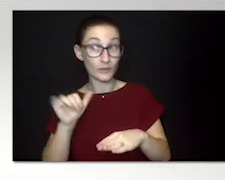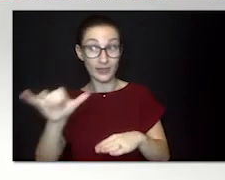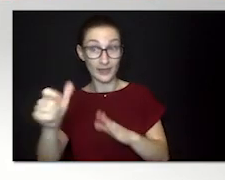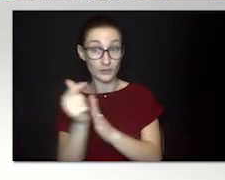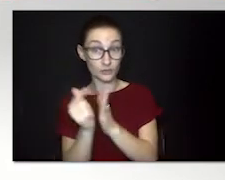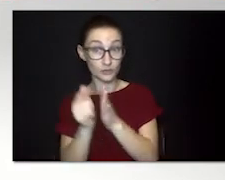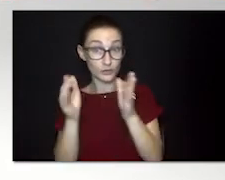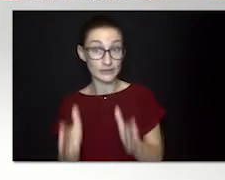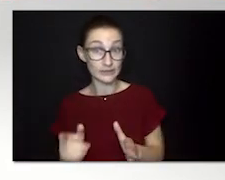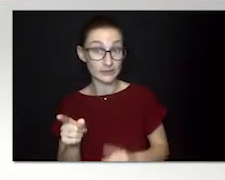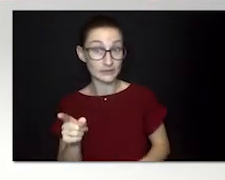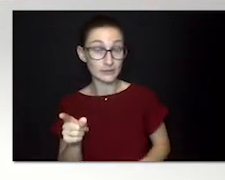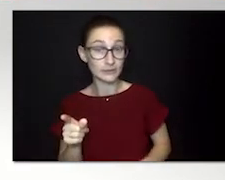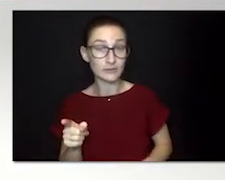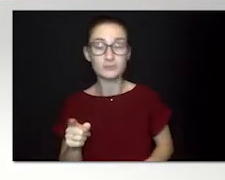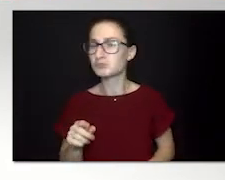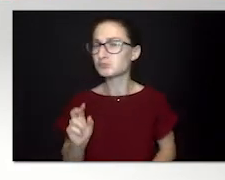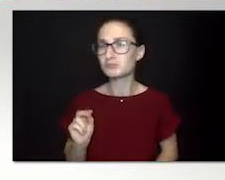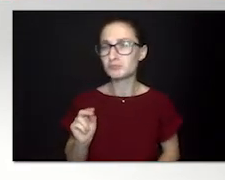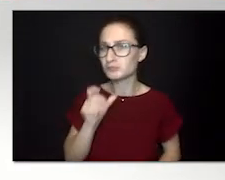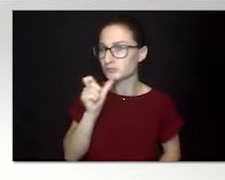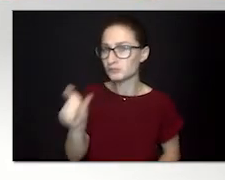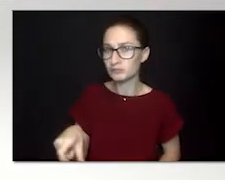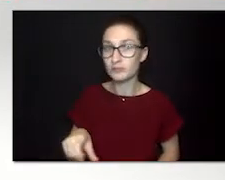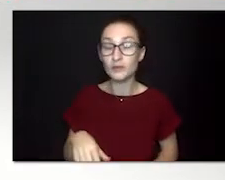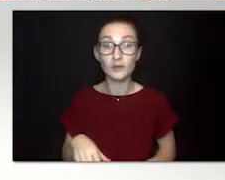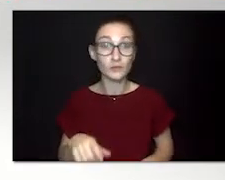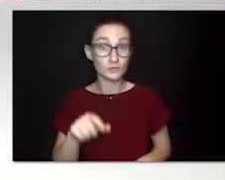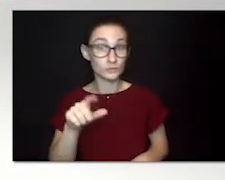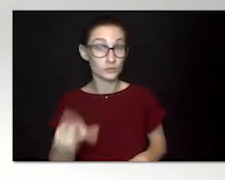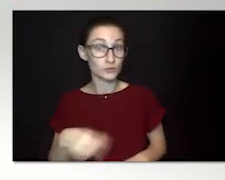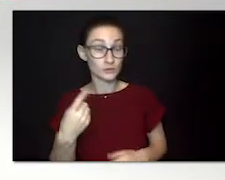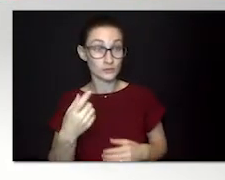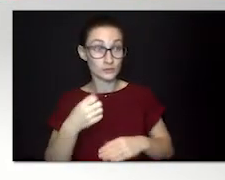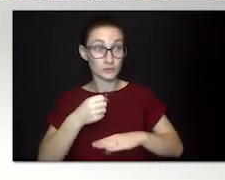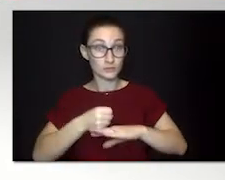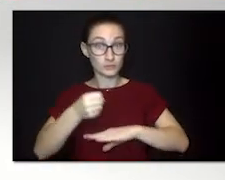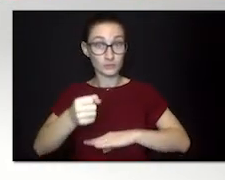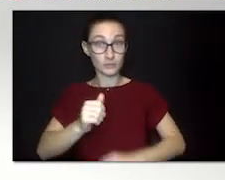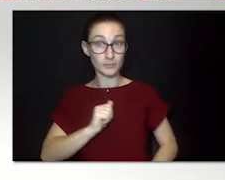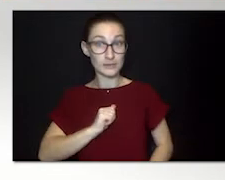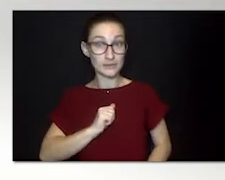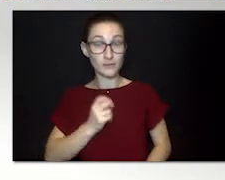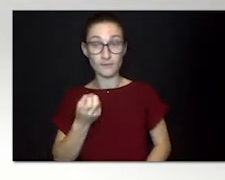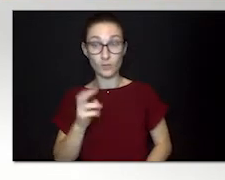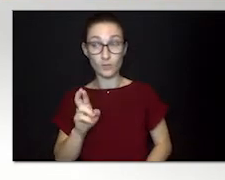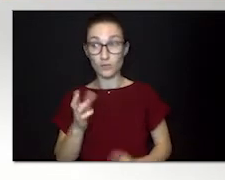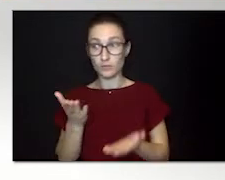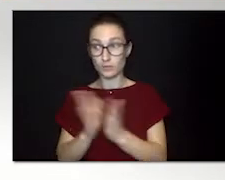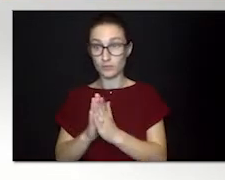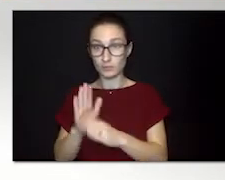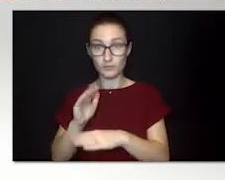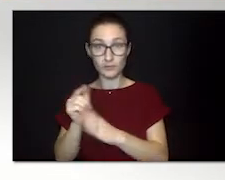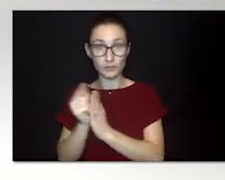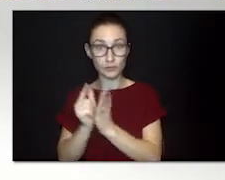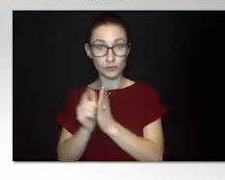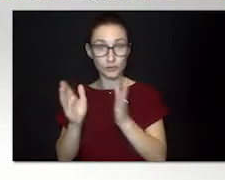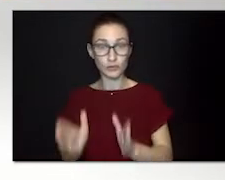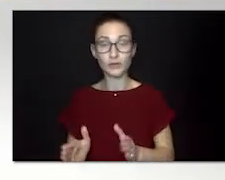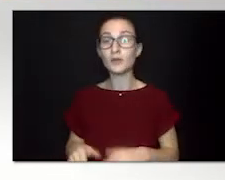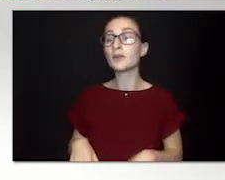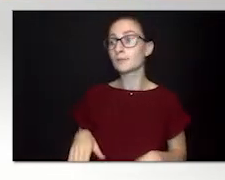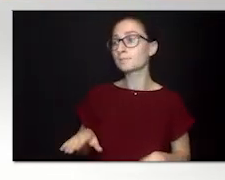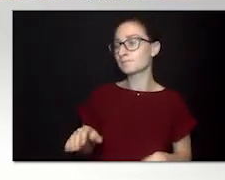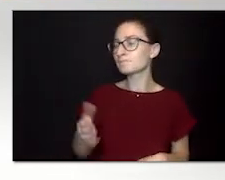No, you don't have to. do I go to the court myself or get an attorney and guardian? It's a personal preference. So the question